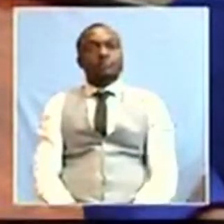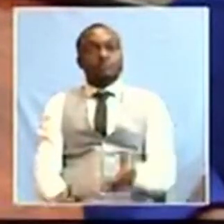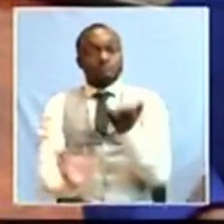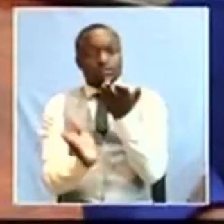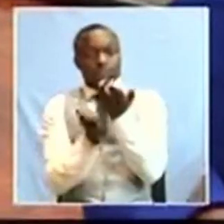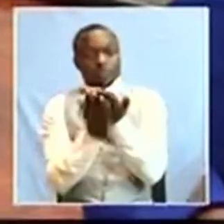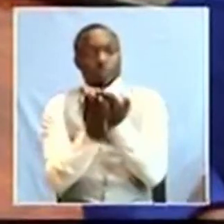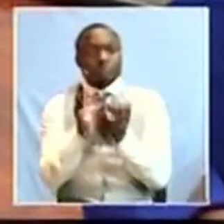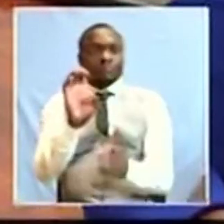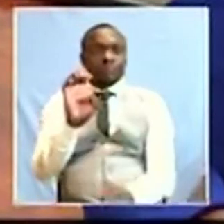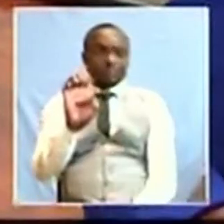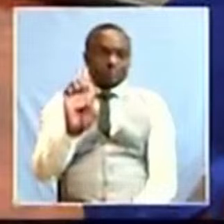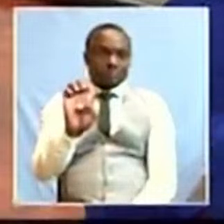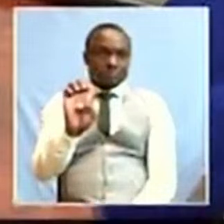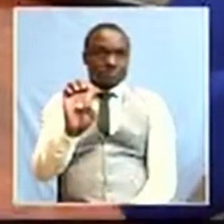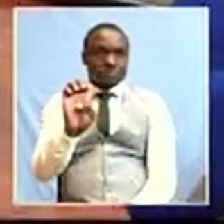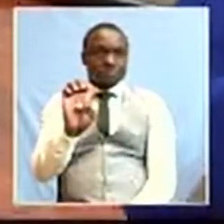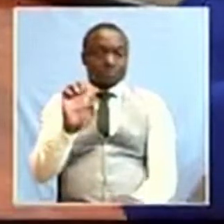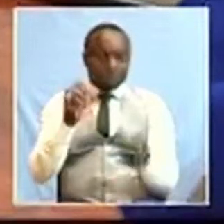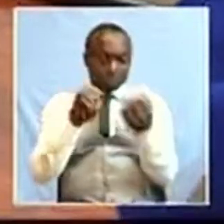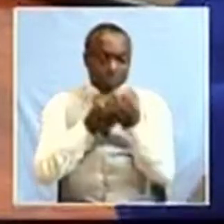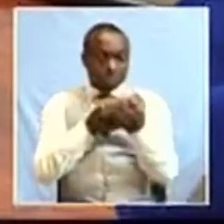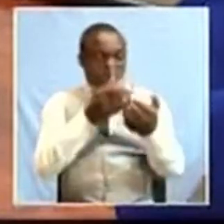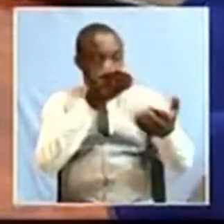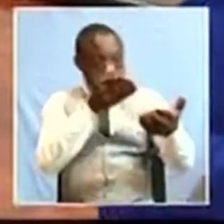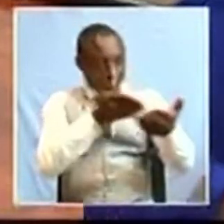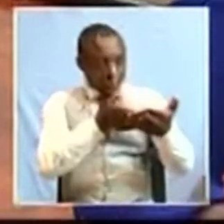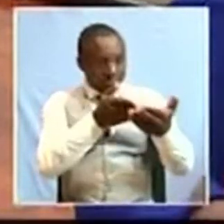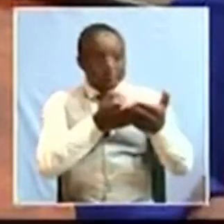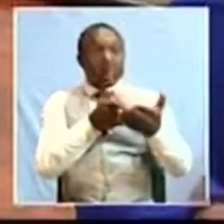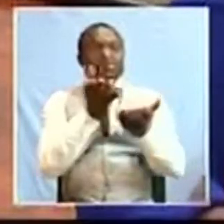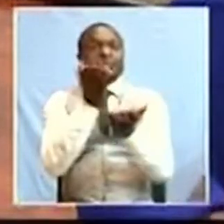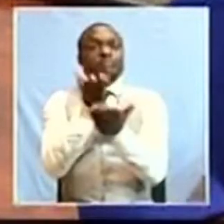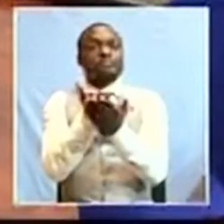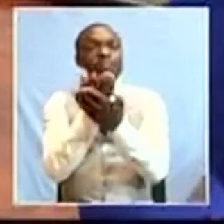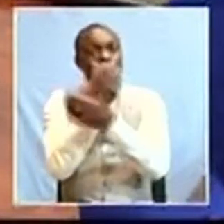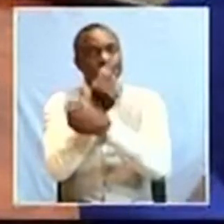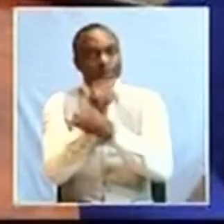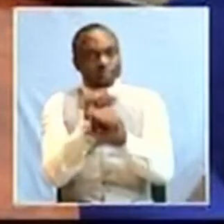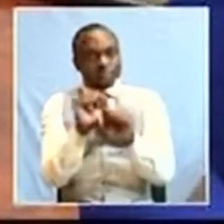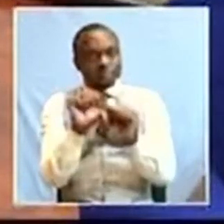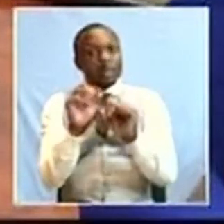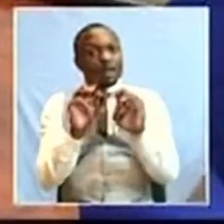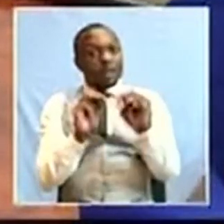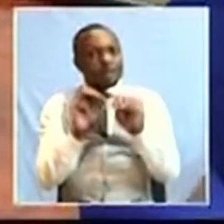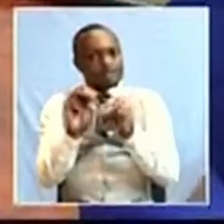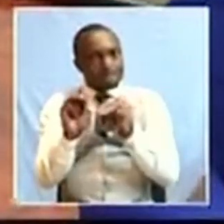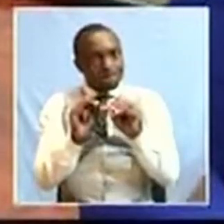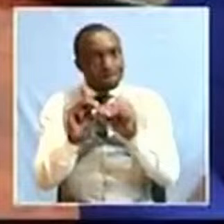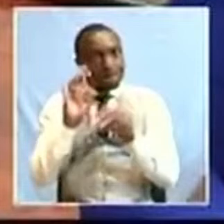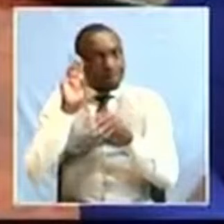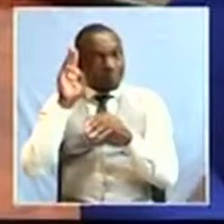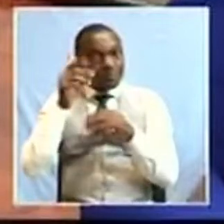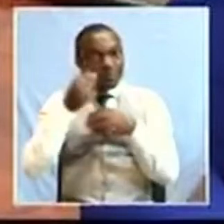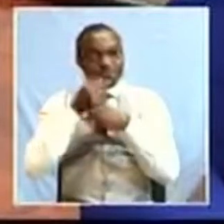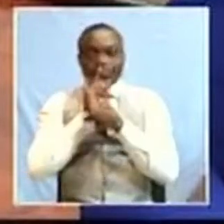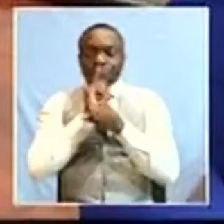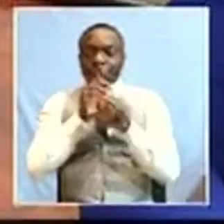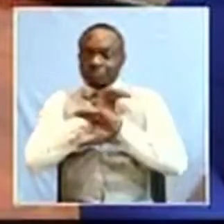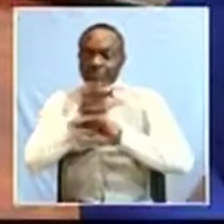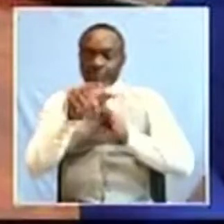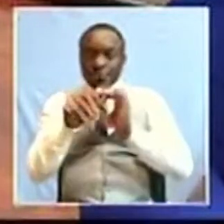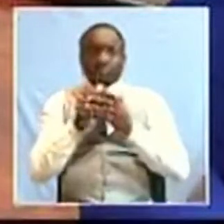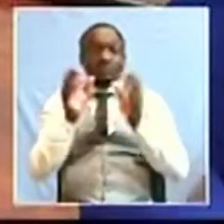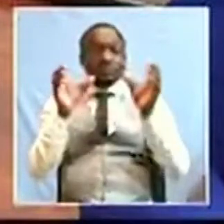Appendix E speaks to that, Chair. Remedial measures: management will ensure that all